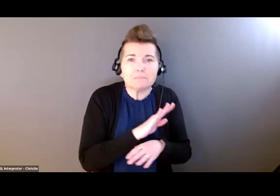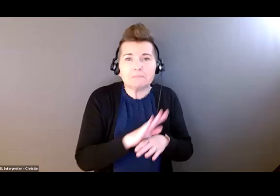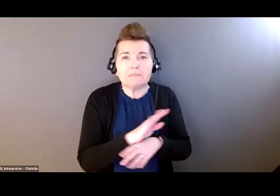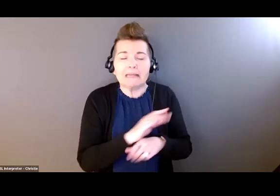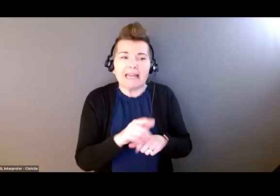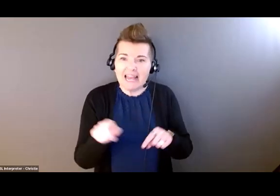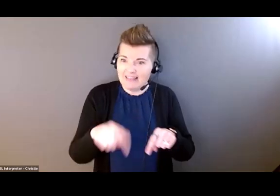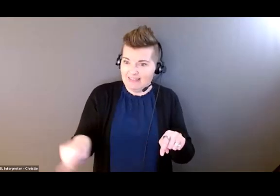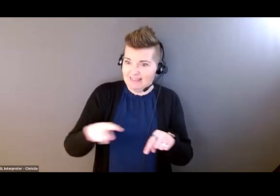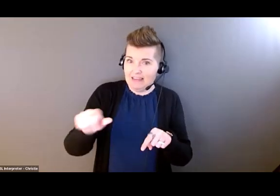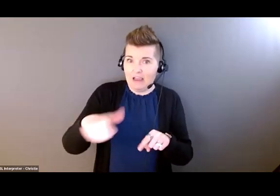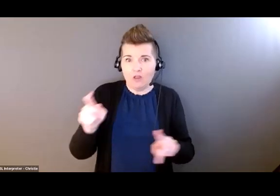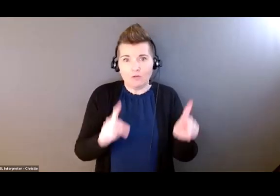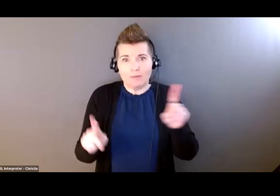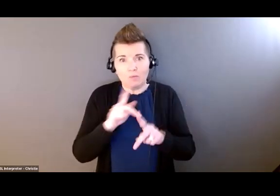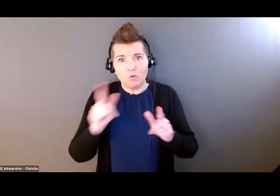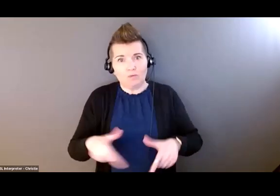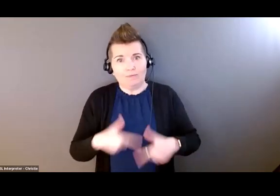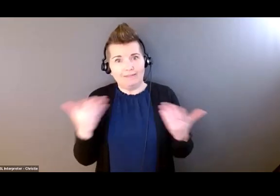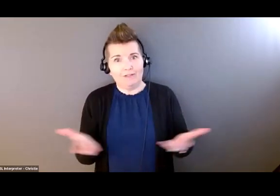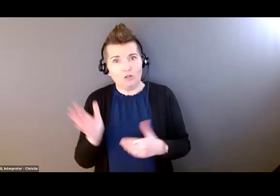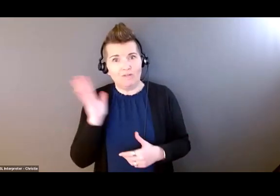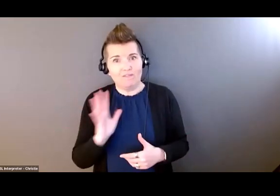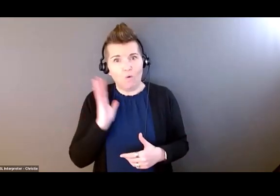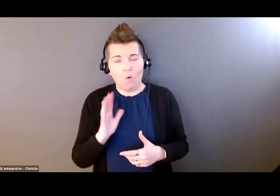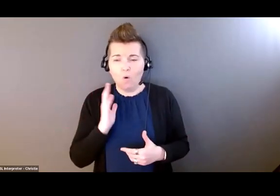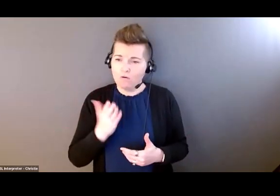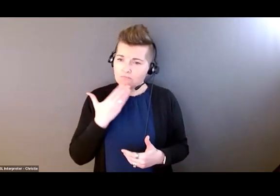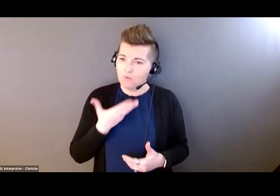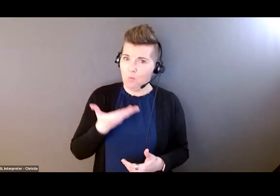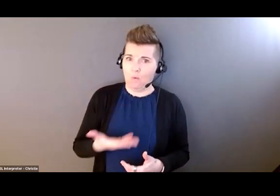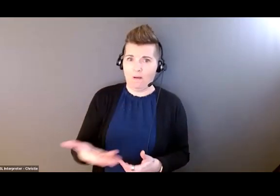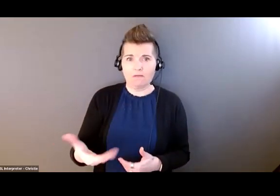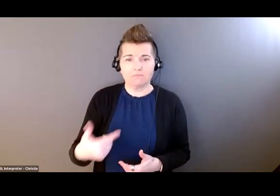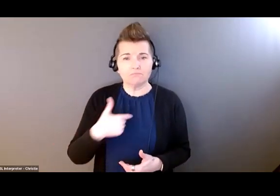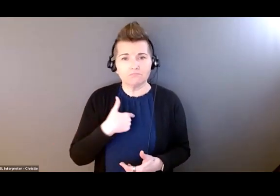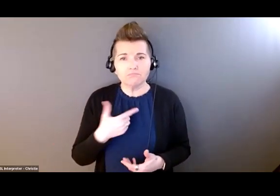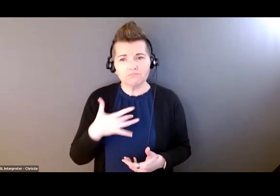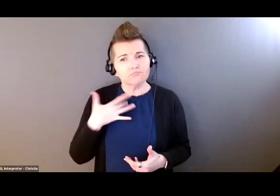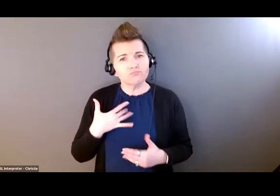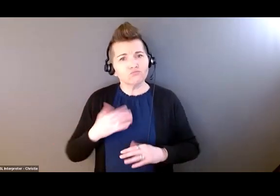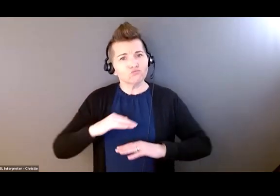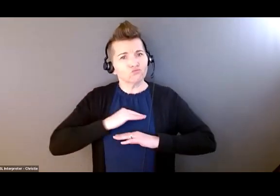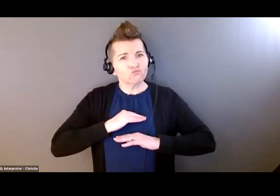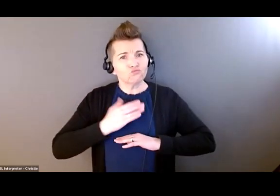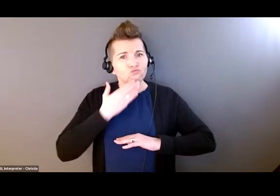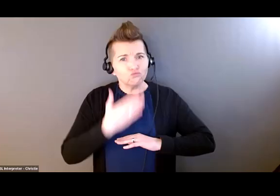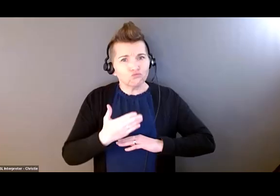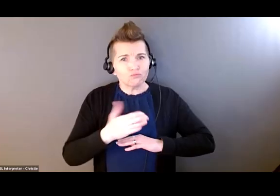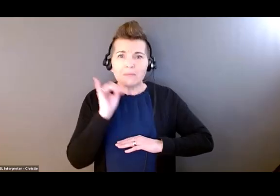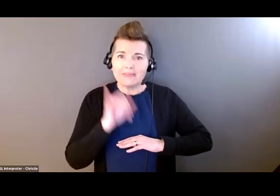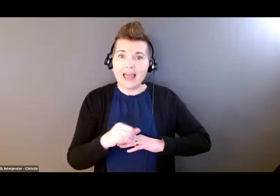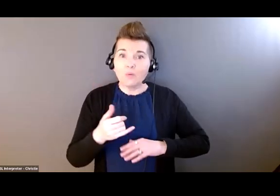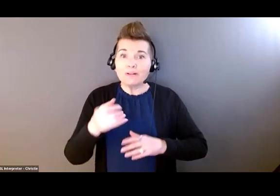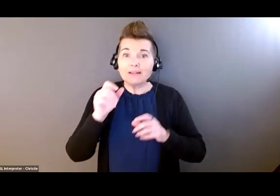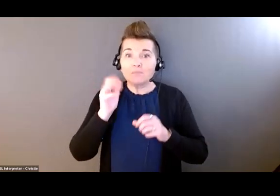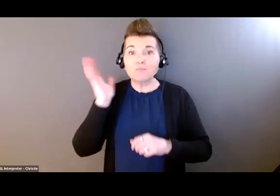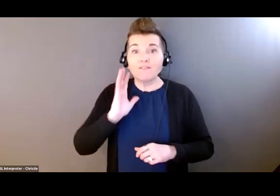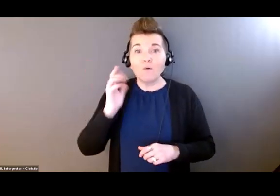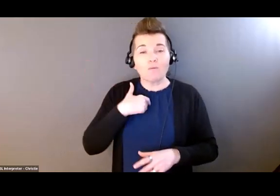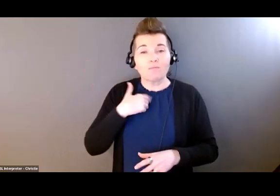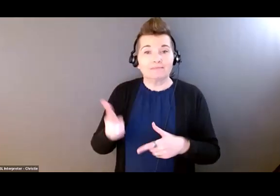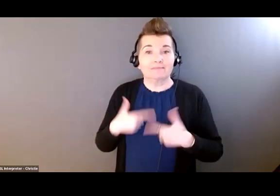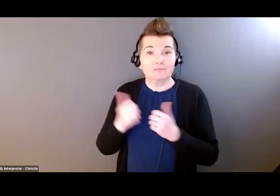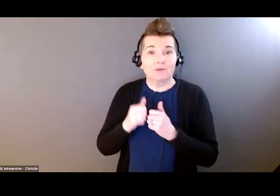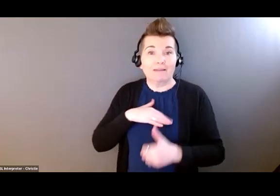keep my mind sharp. When I first came here, I thought I have lived with white people before, and they were good and welcoming. We